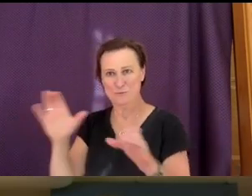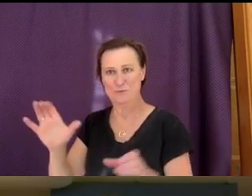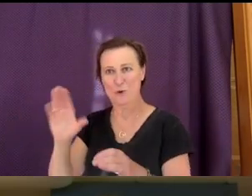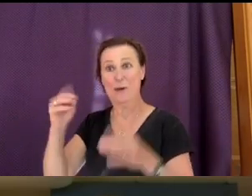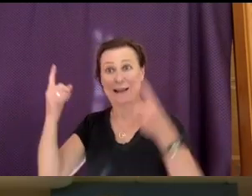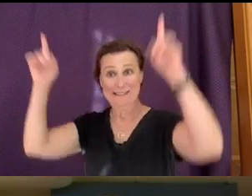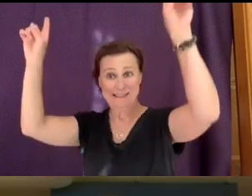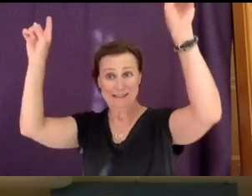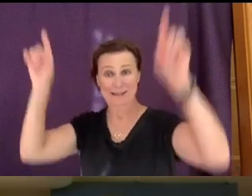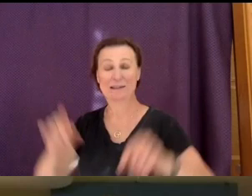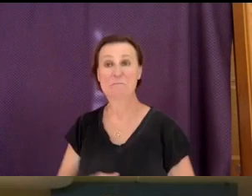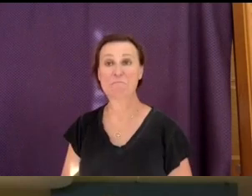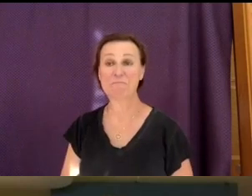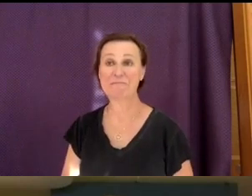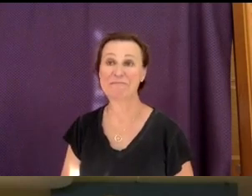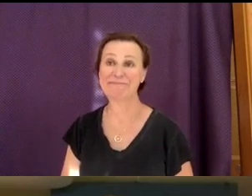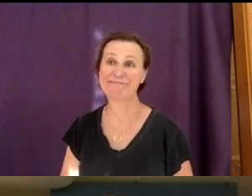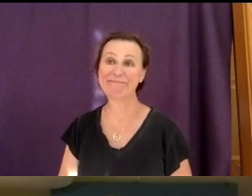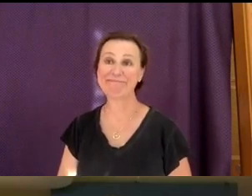succeed.